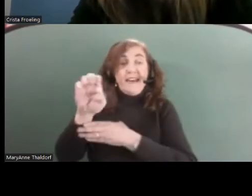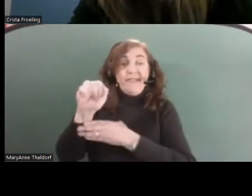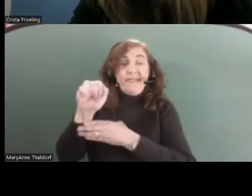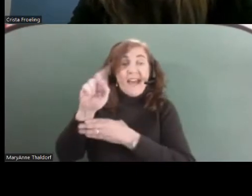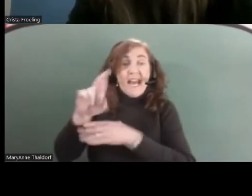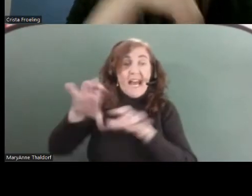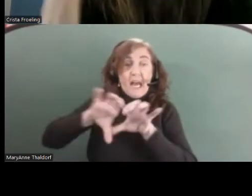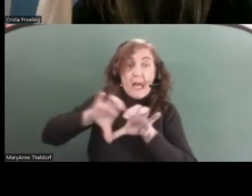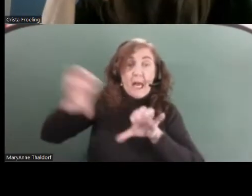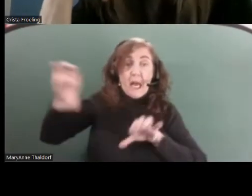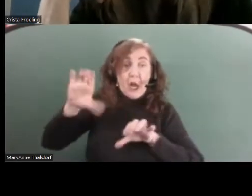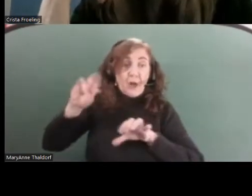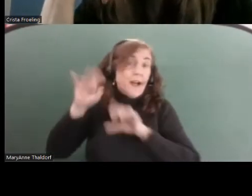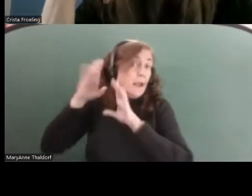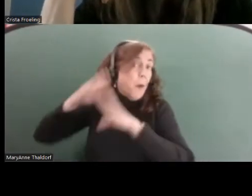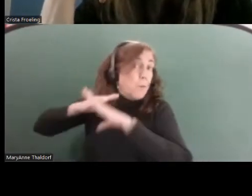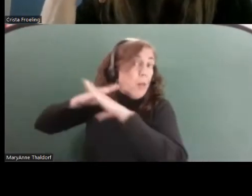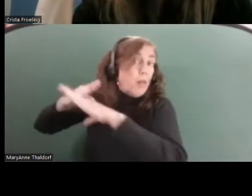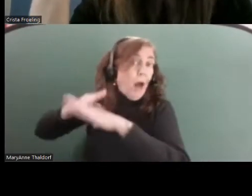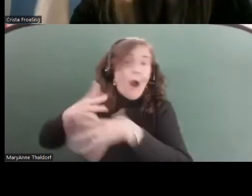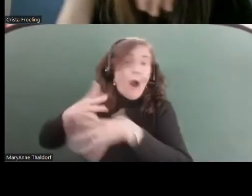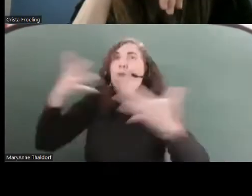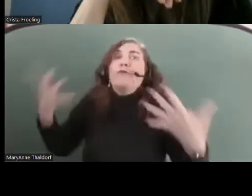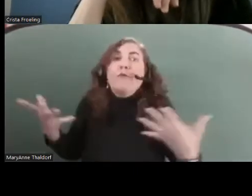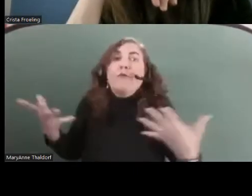conductive loss because you have too much earwax in your ear.